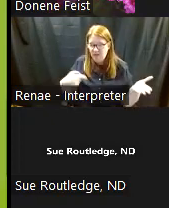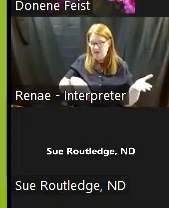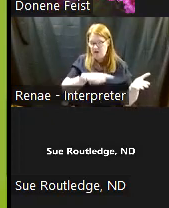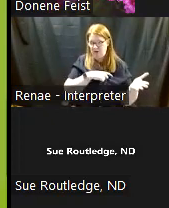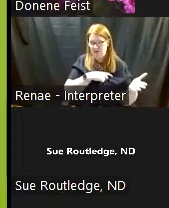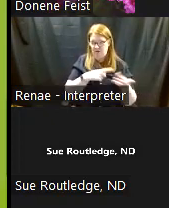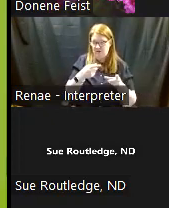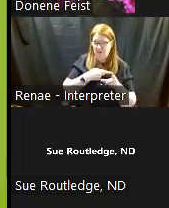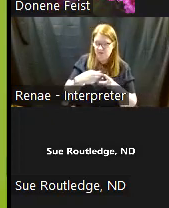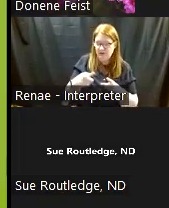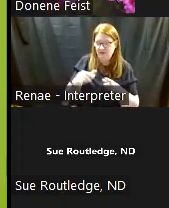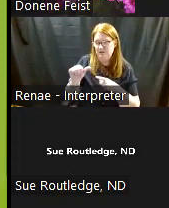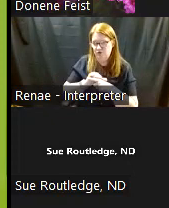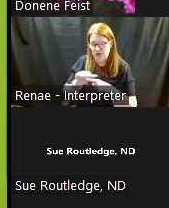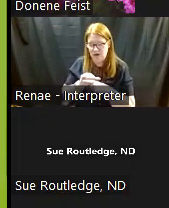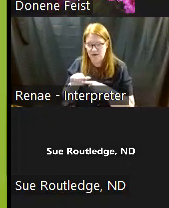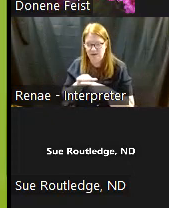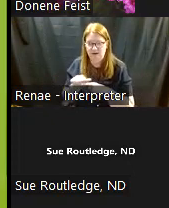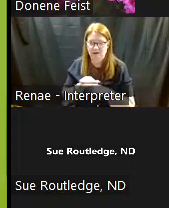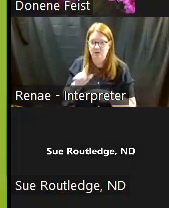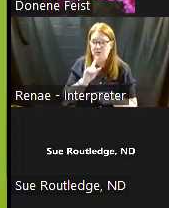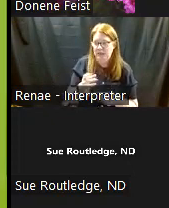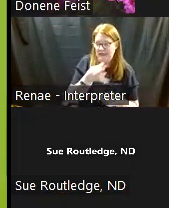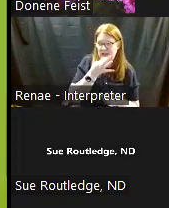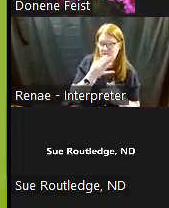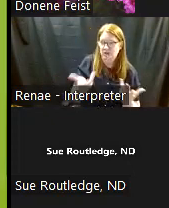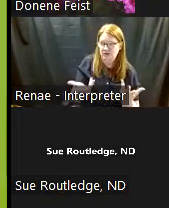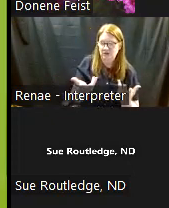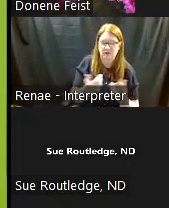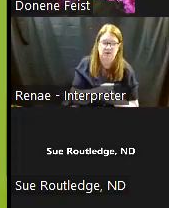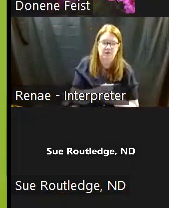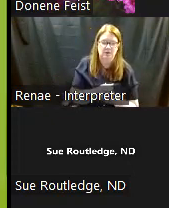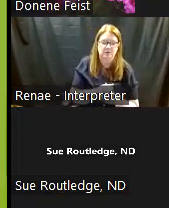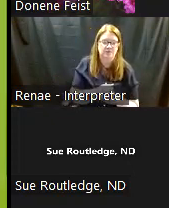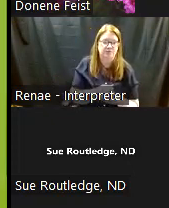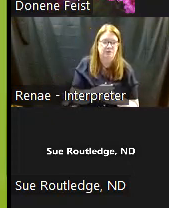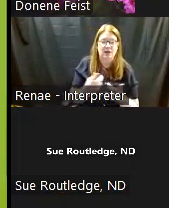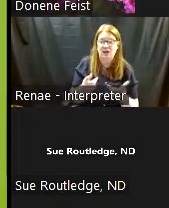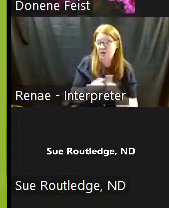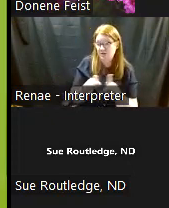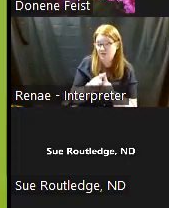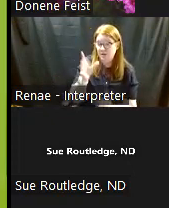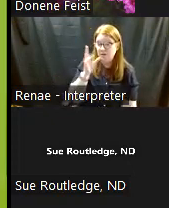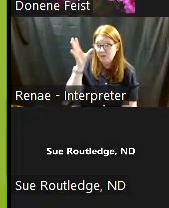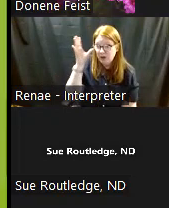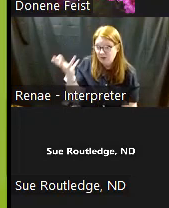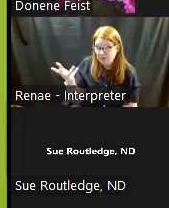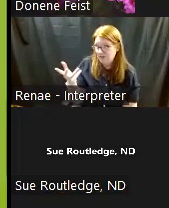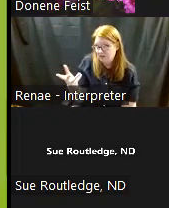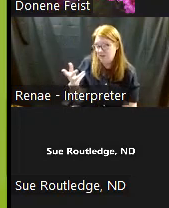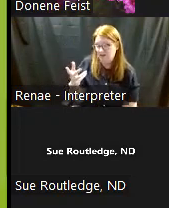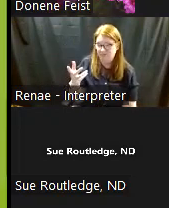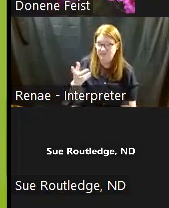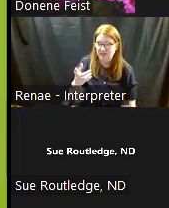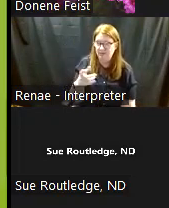professionals, trainings, all sorts of really good stuff, but also for you as parents. Just tips and strategies. What